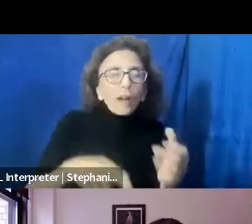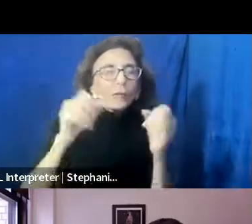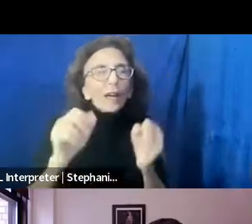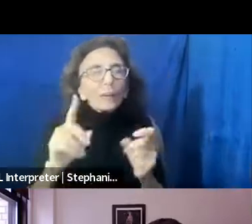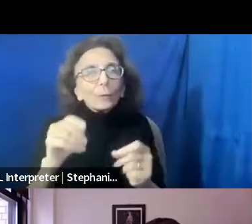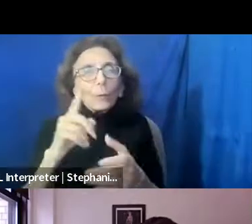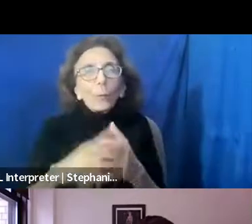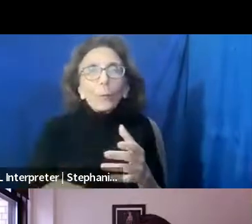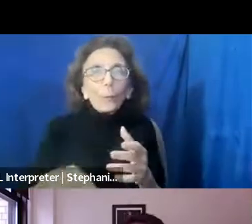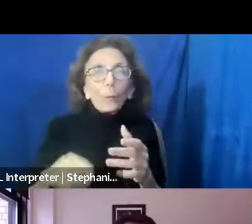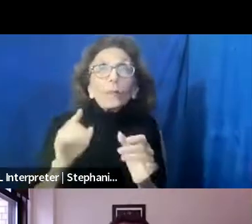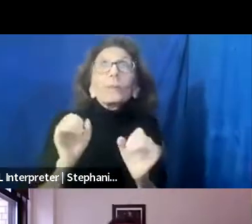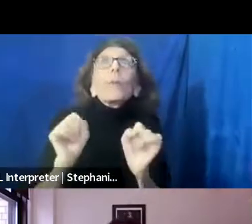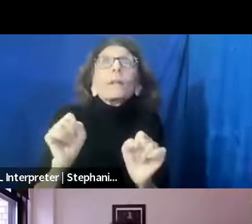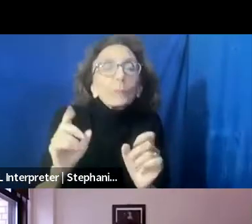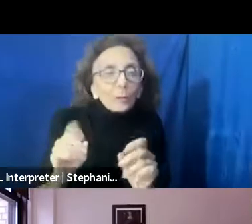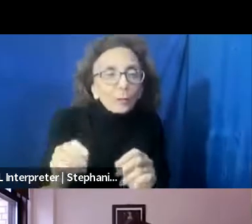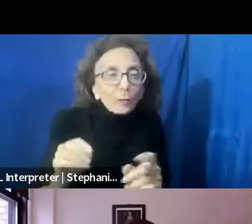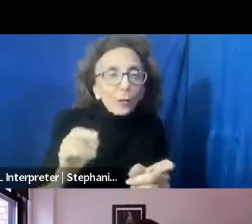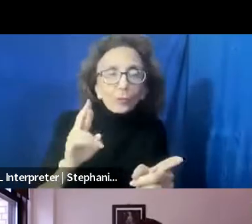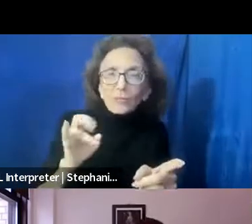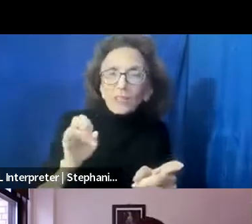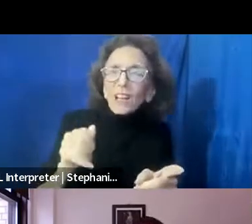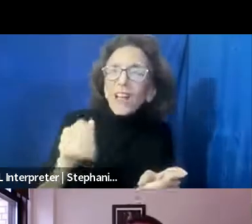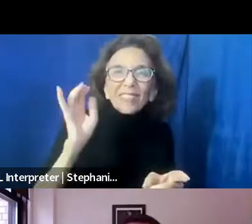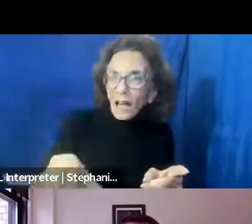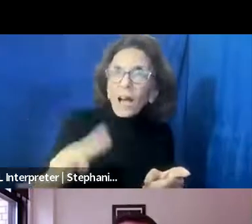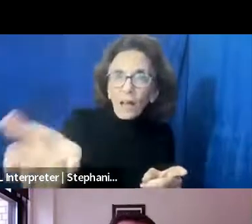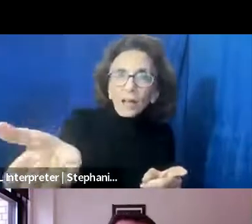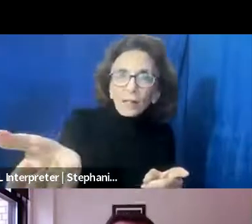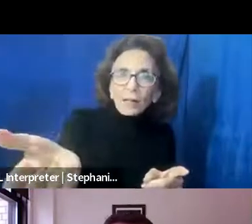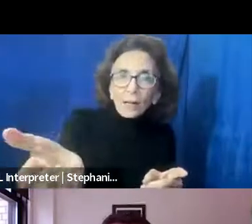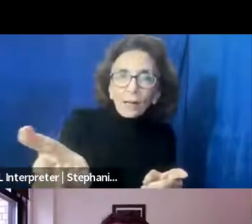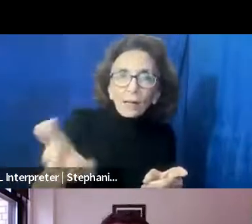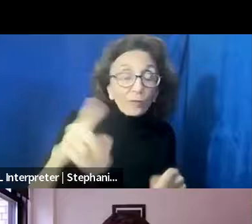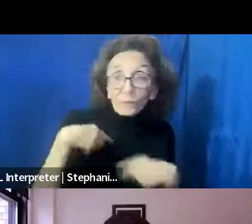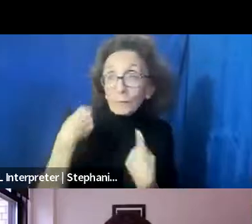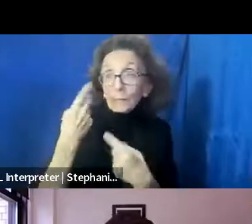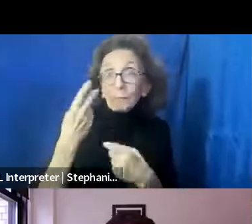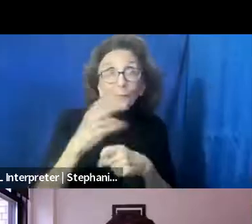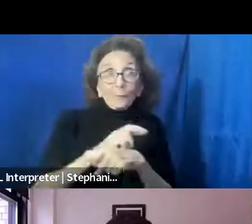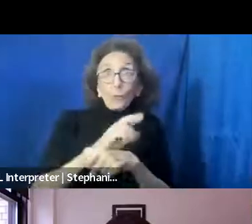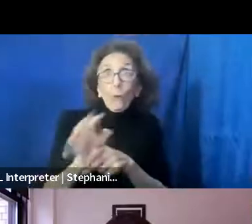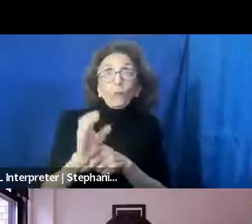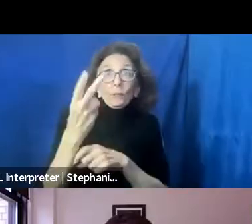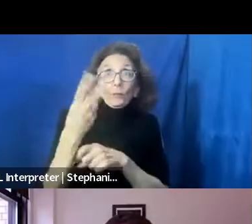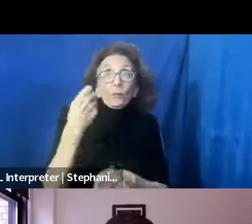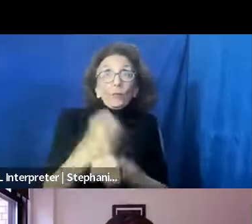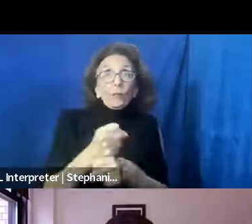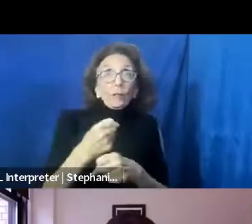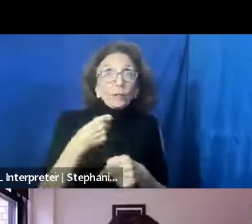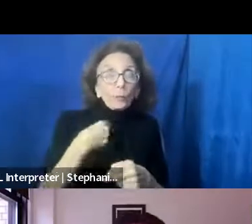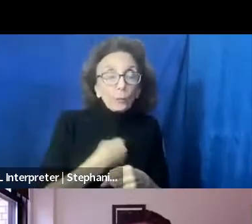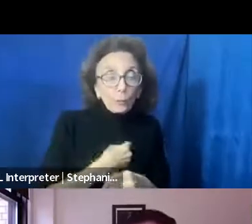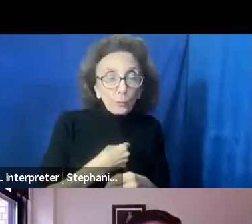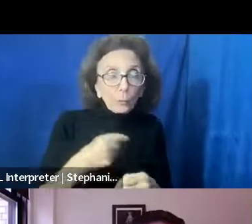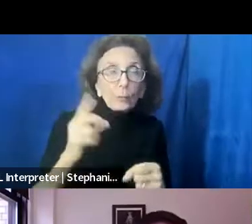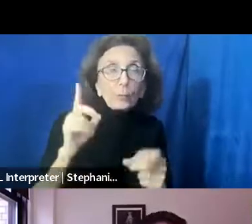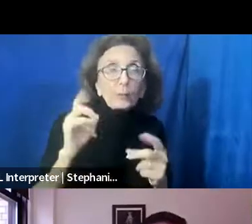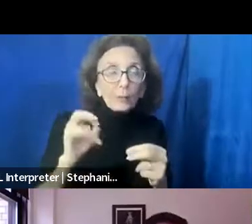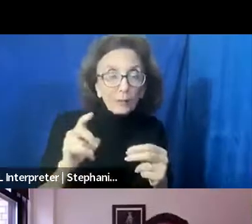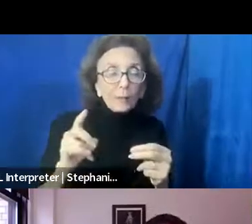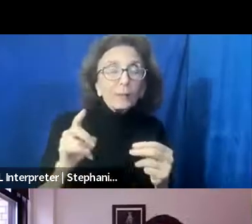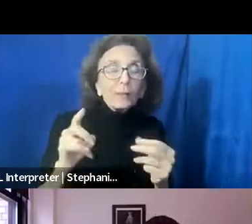story for the last 2 years, is, we wanted to do all of the things that we wanted to do, and we had to say,